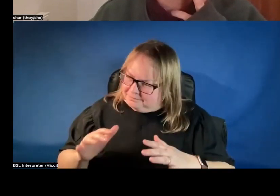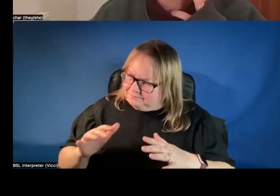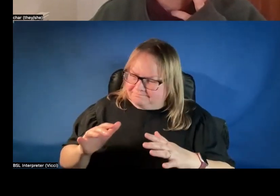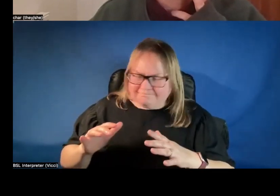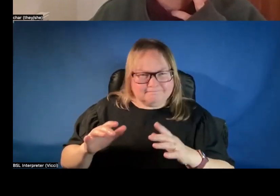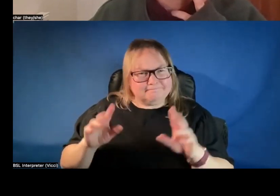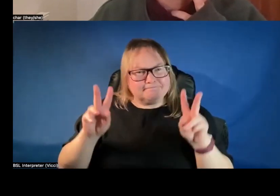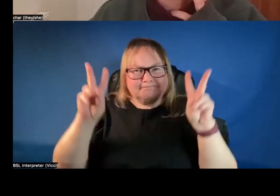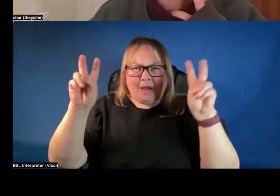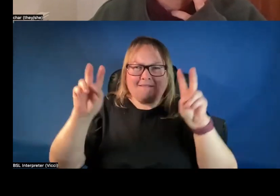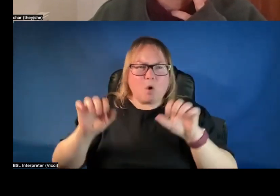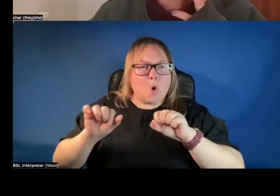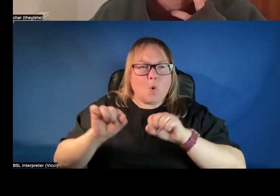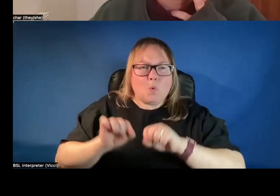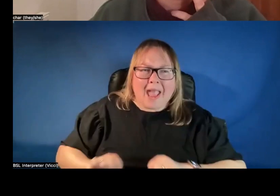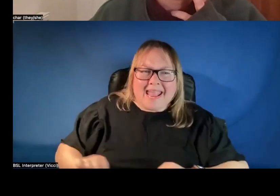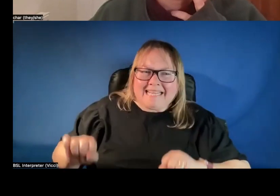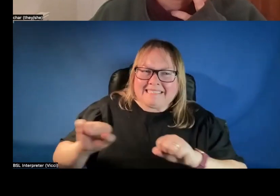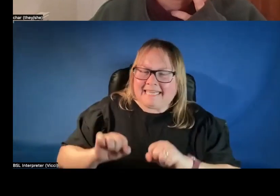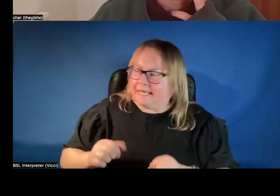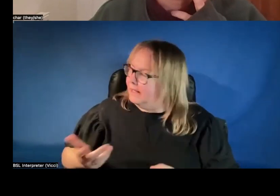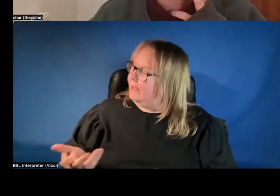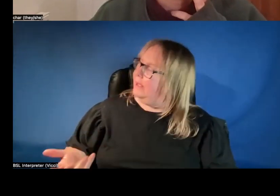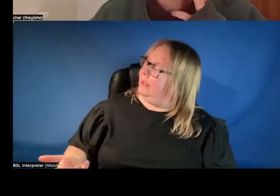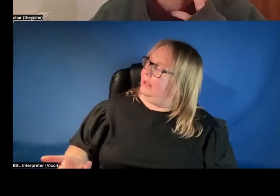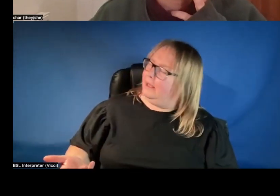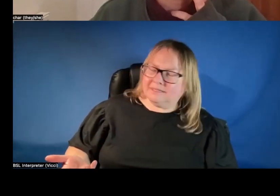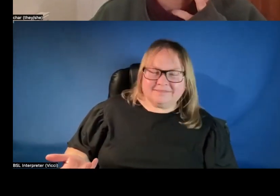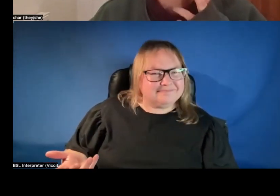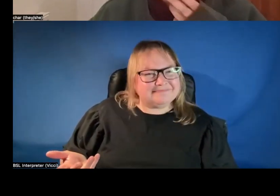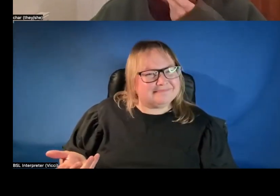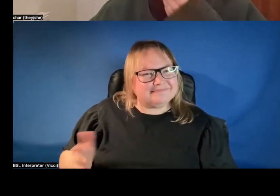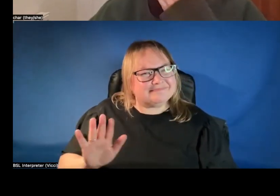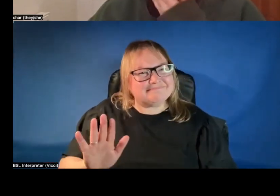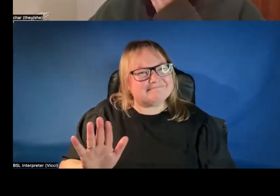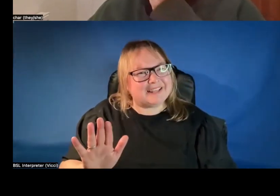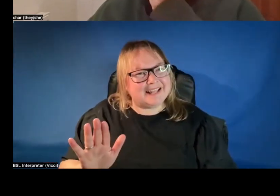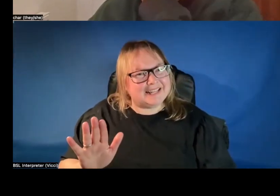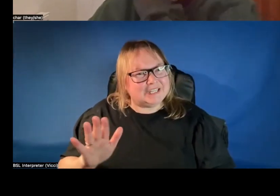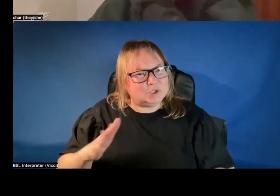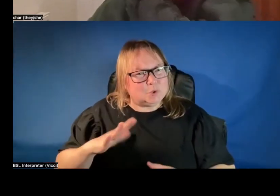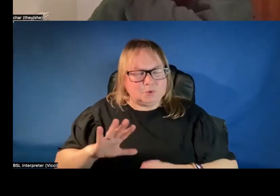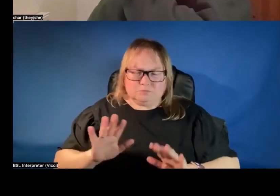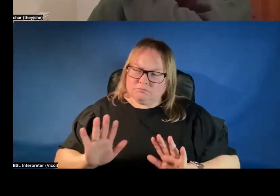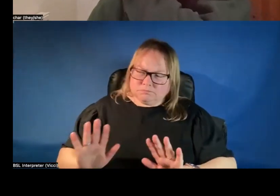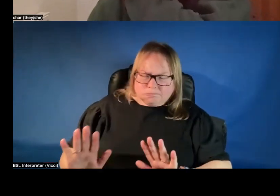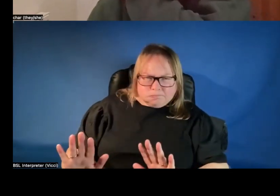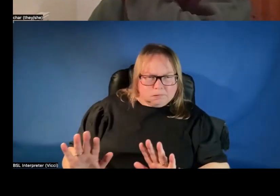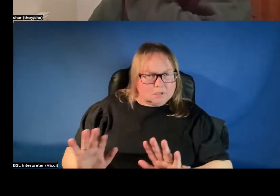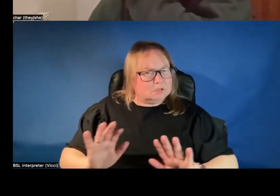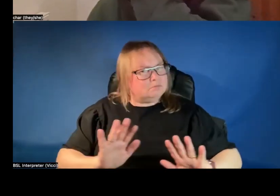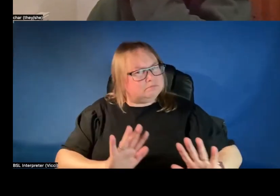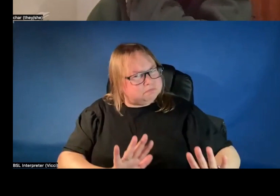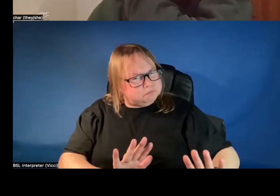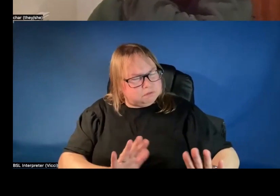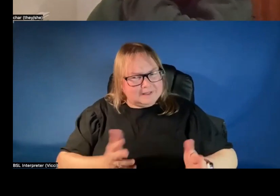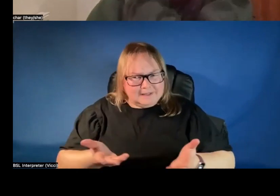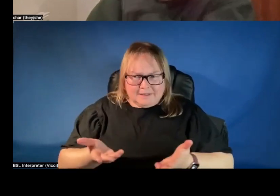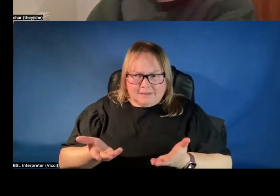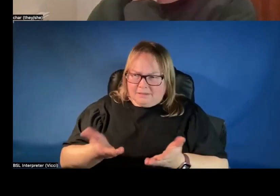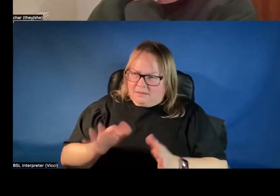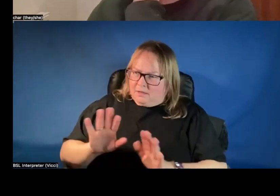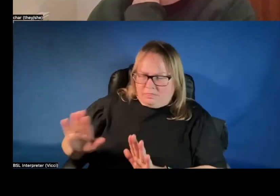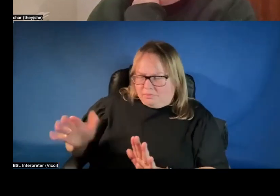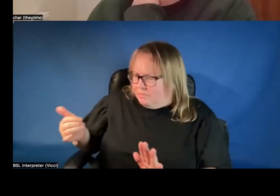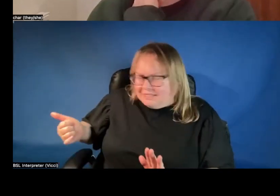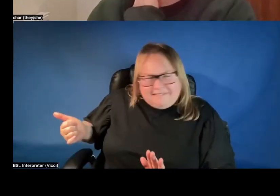a space for others' times, I suppose is what I'm saying. And I think